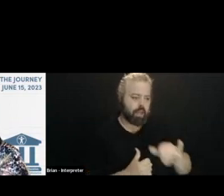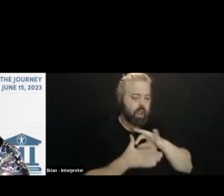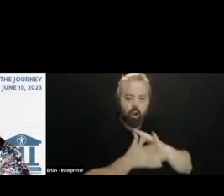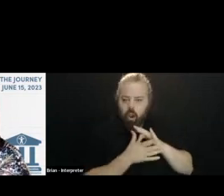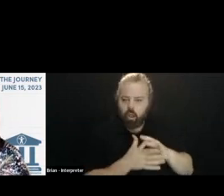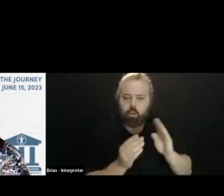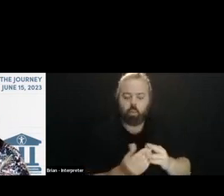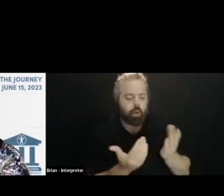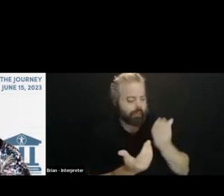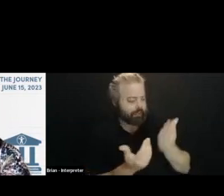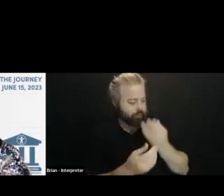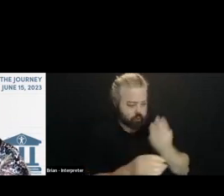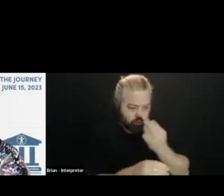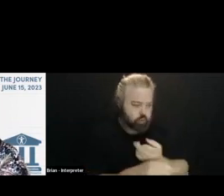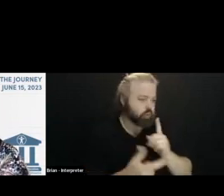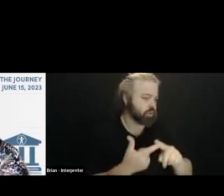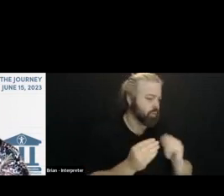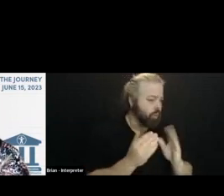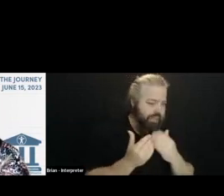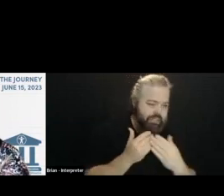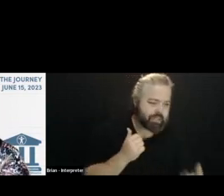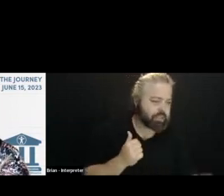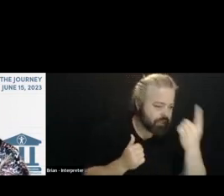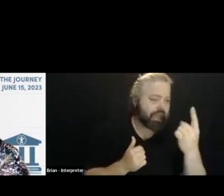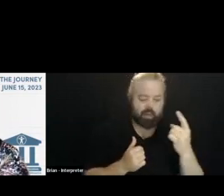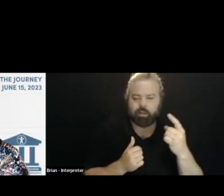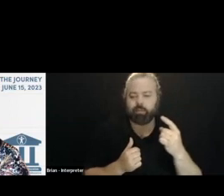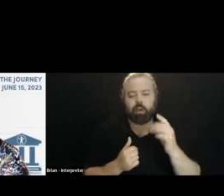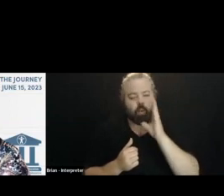the content, and more. So it's just going to be a better